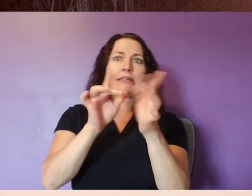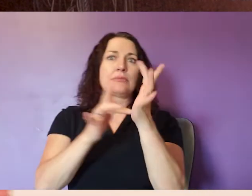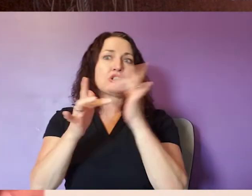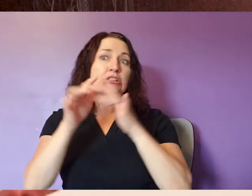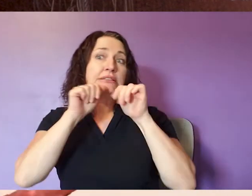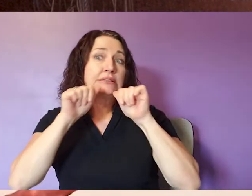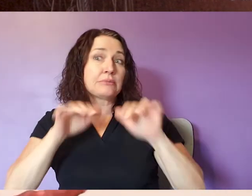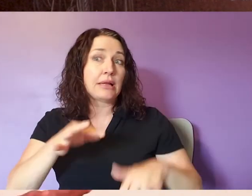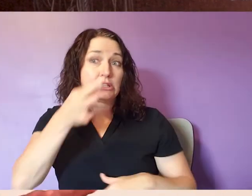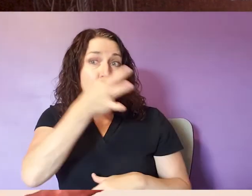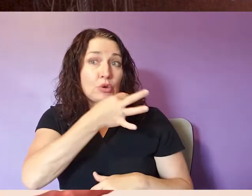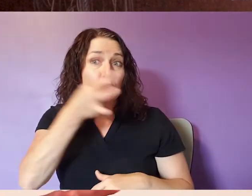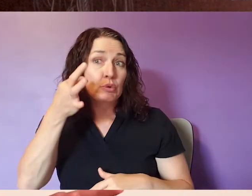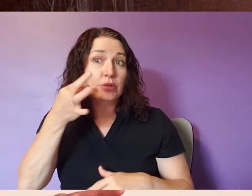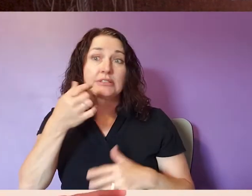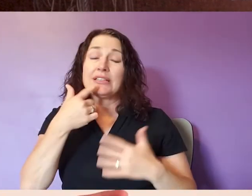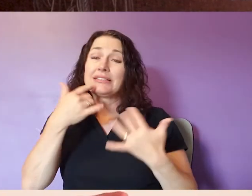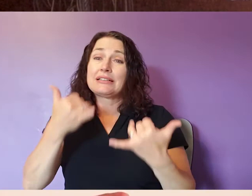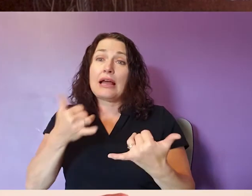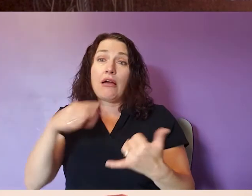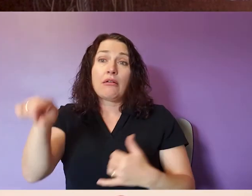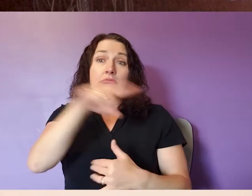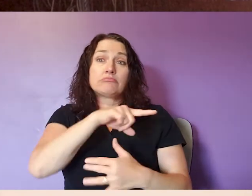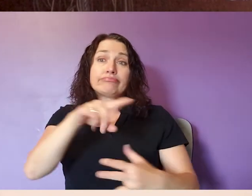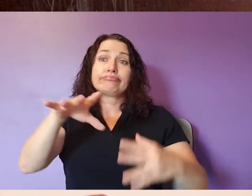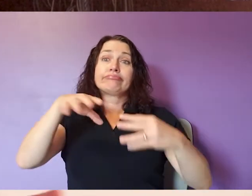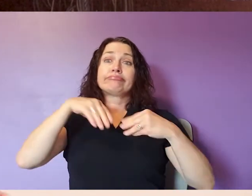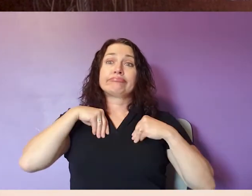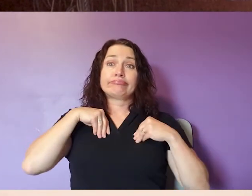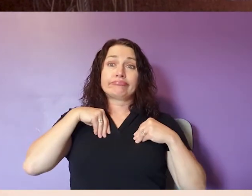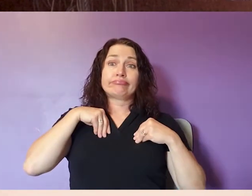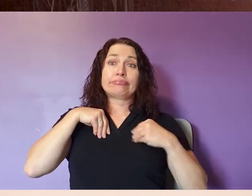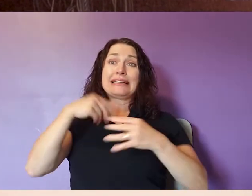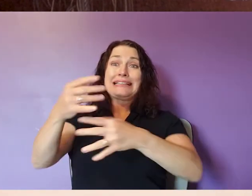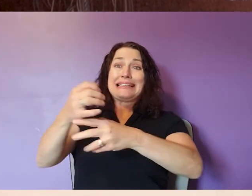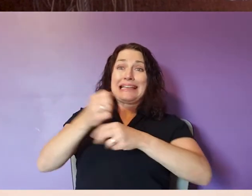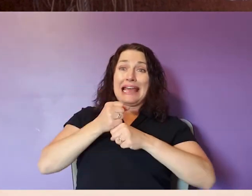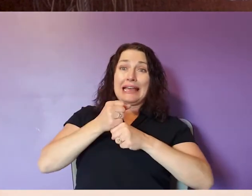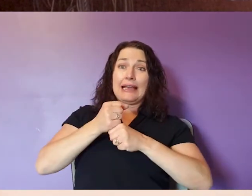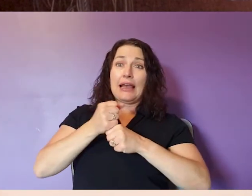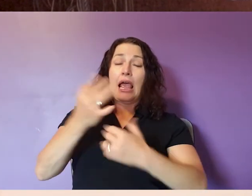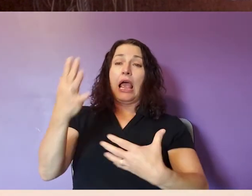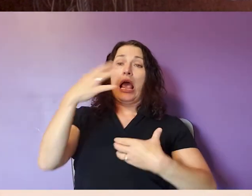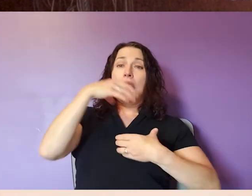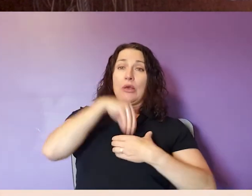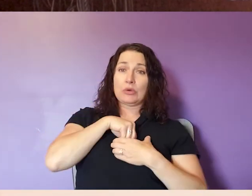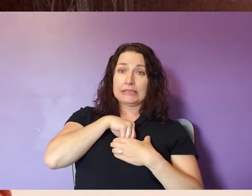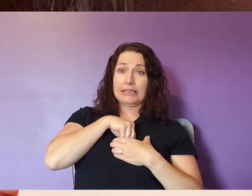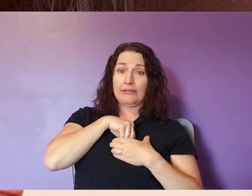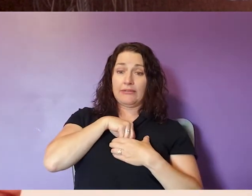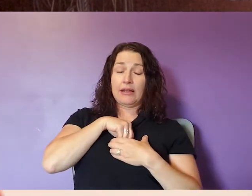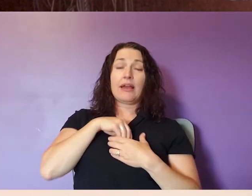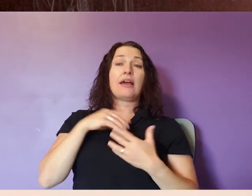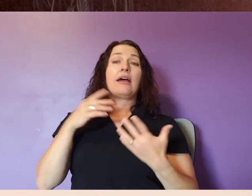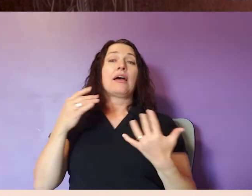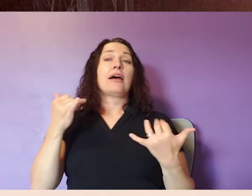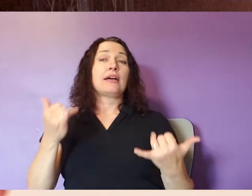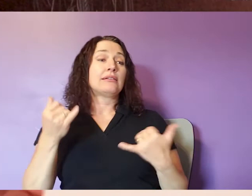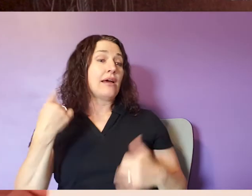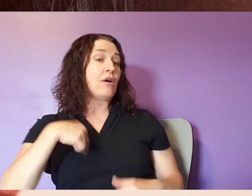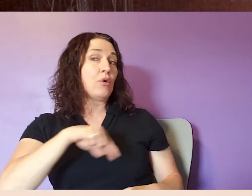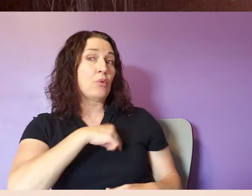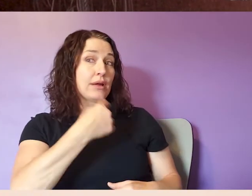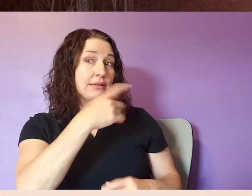and says now take and receive isn't that a great way to live that we say to others what i've